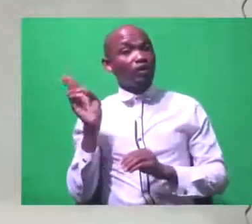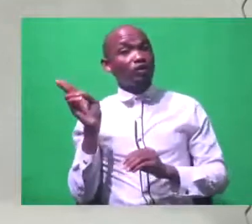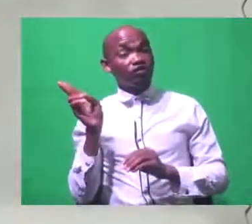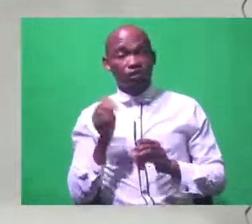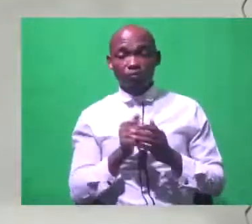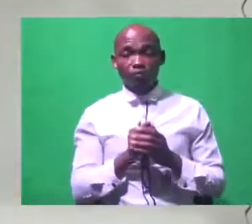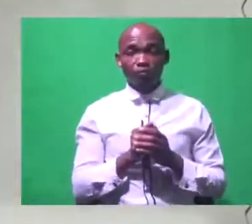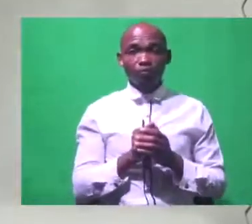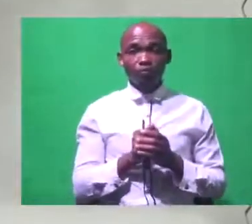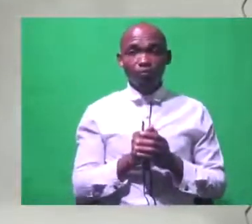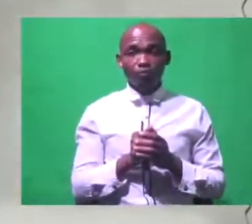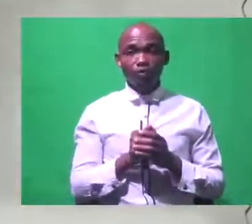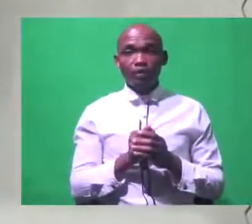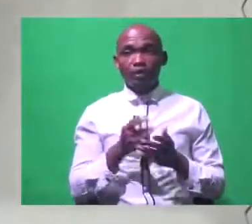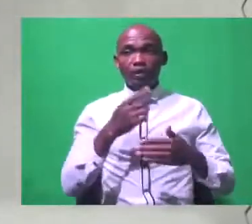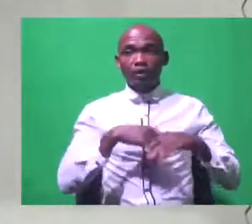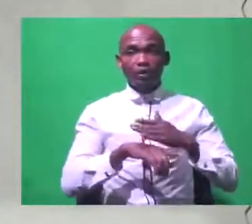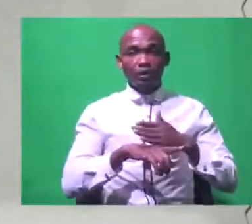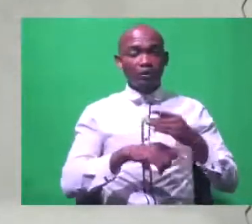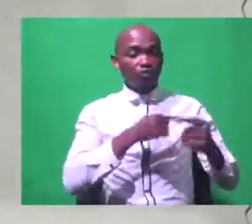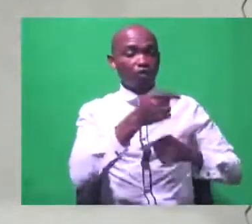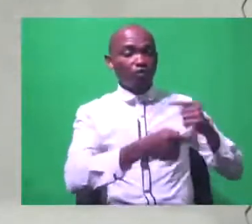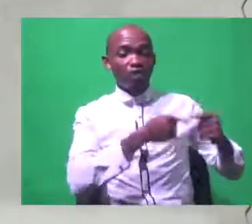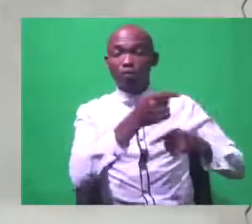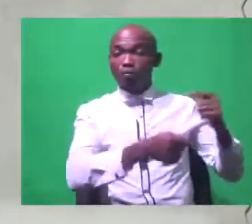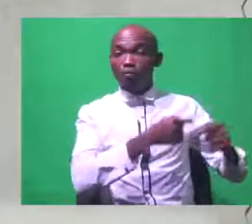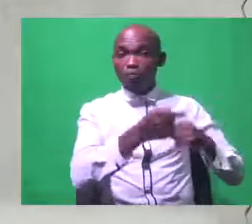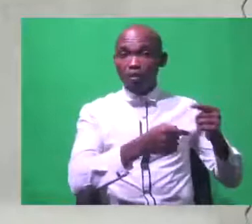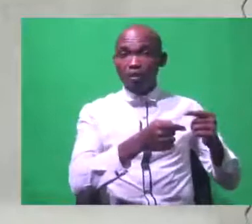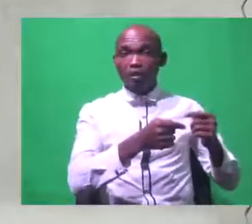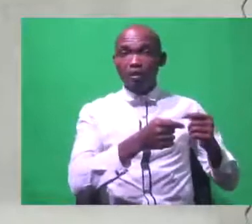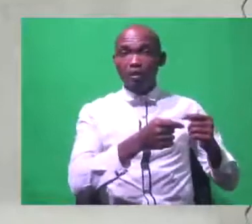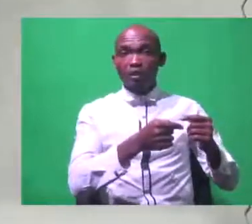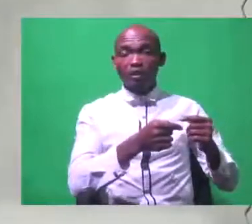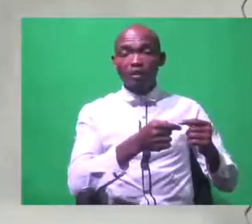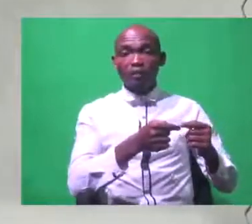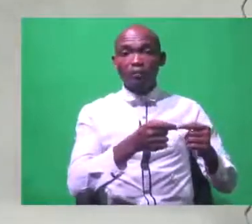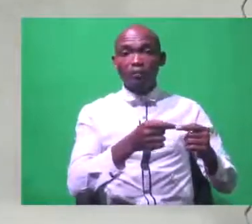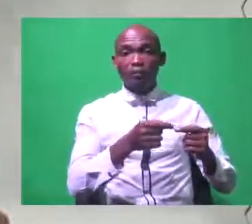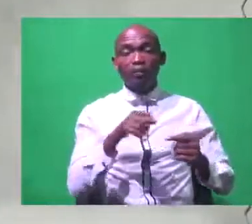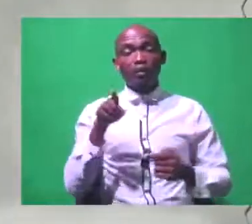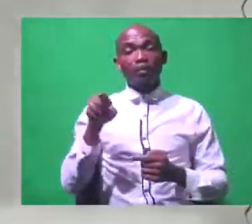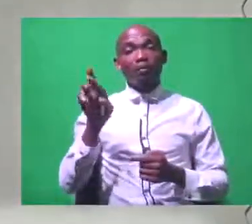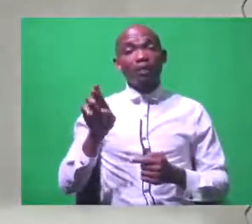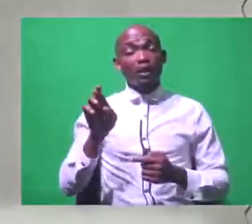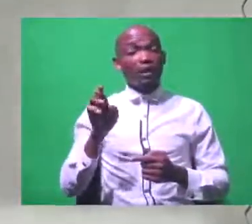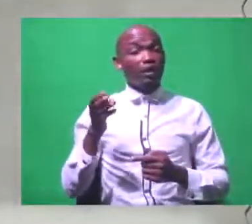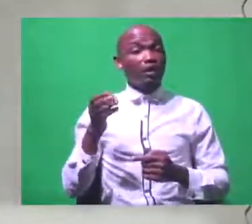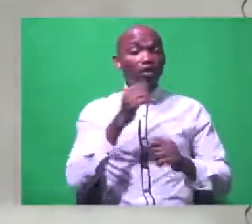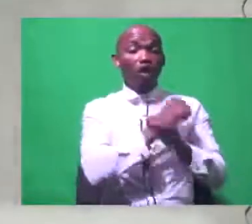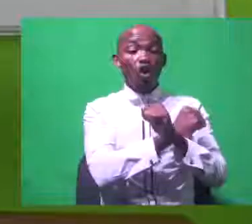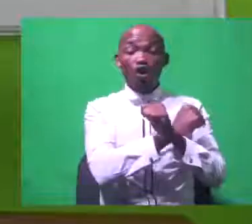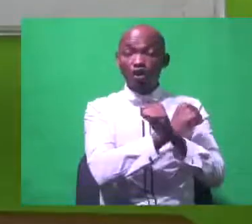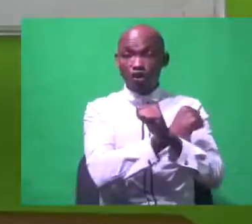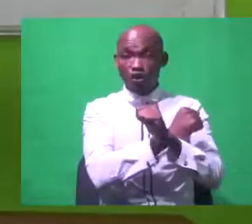Socio-Economic Development and Production in Pre-Colonial Africa. Our today's topic